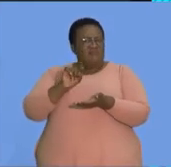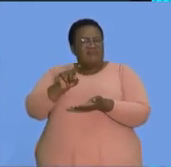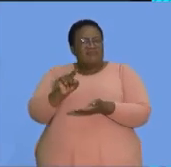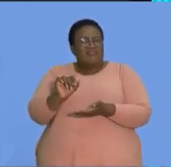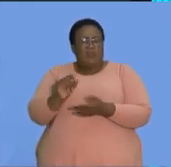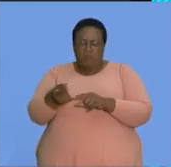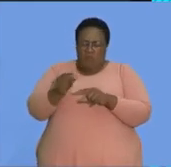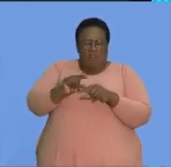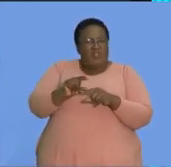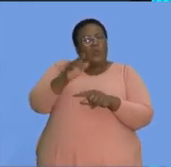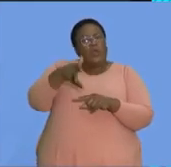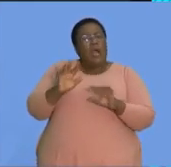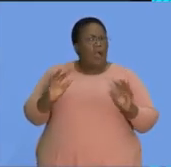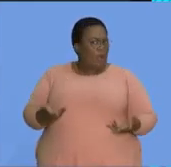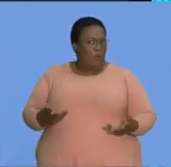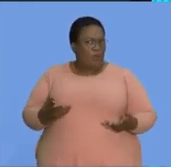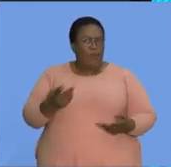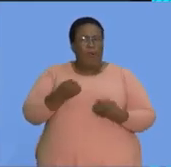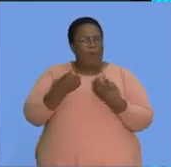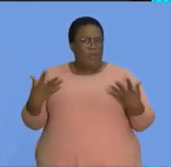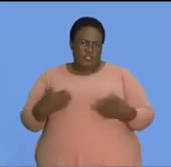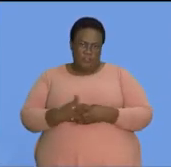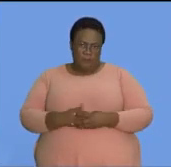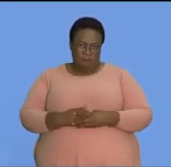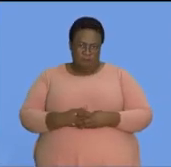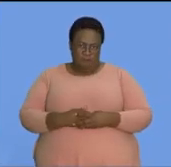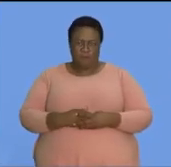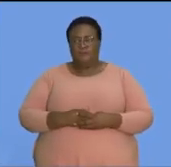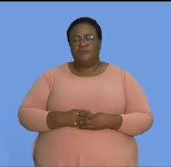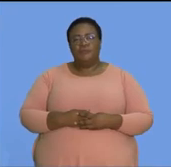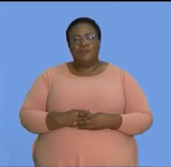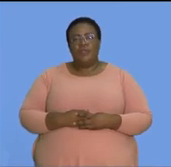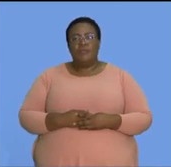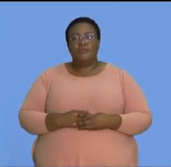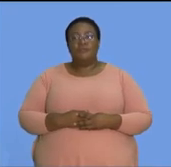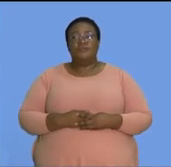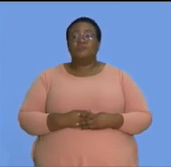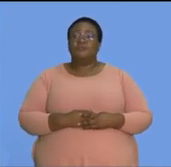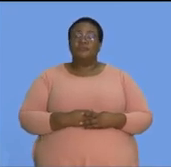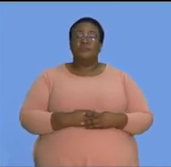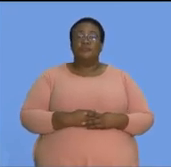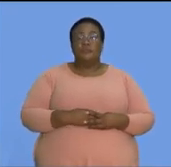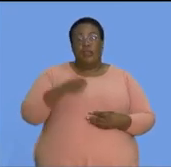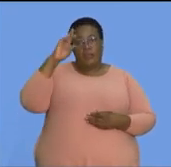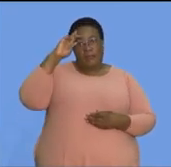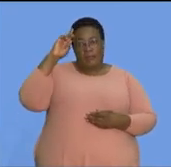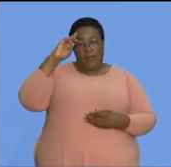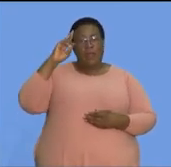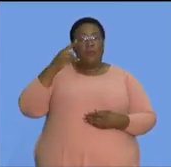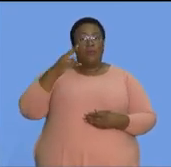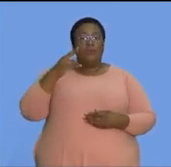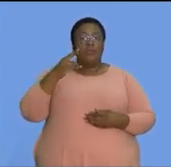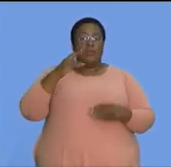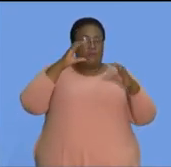duration of time. So let's just jump right into it. Now, our big idea, remember, is still growth. We're still looking at